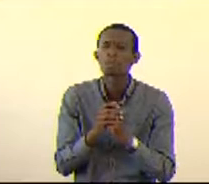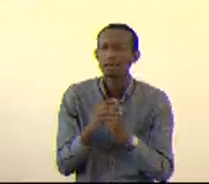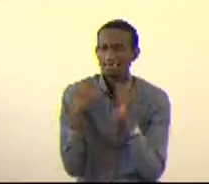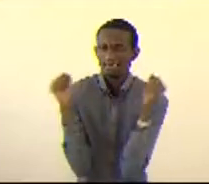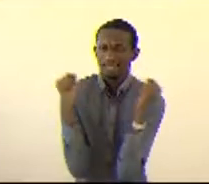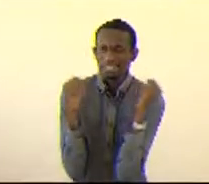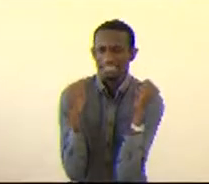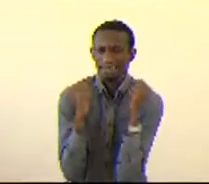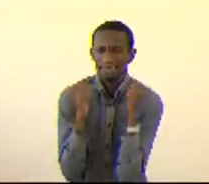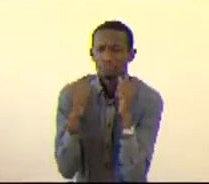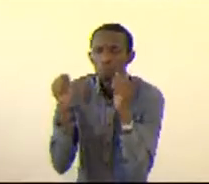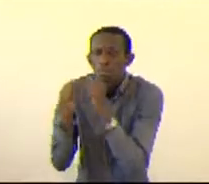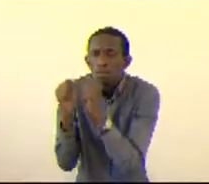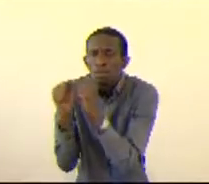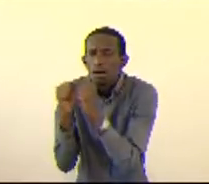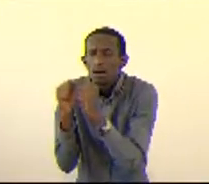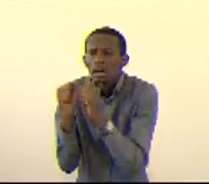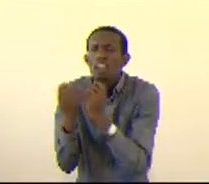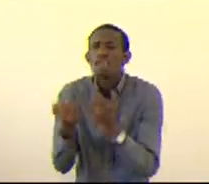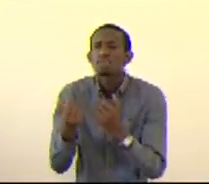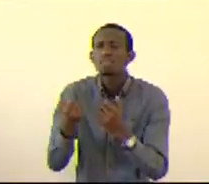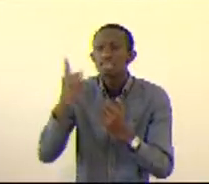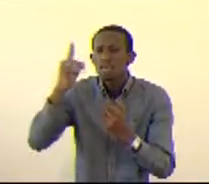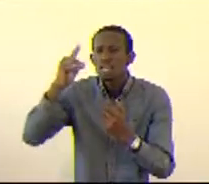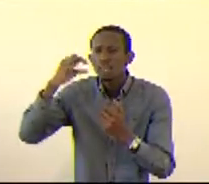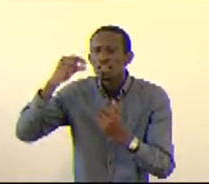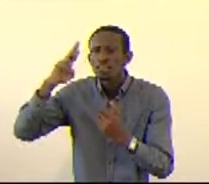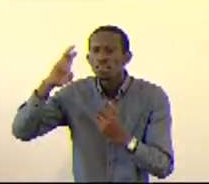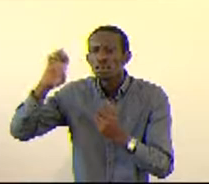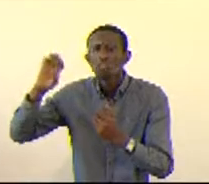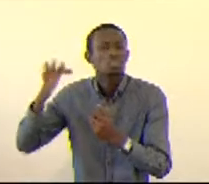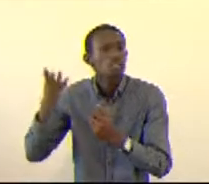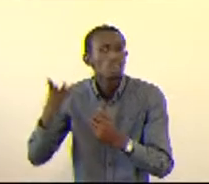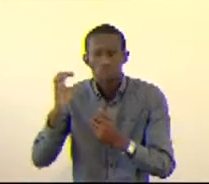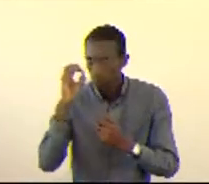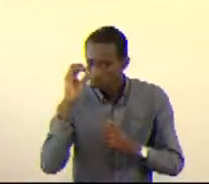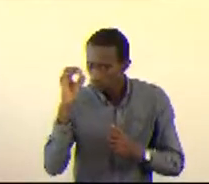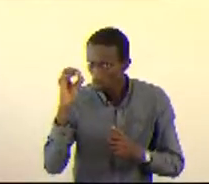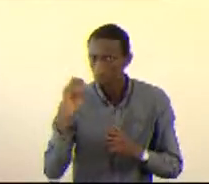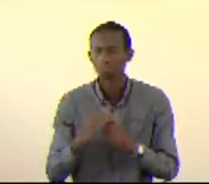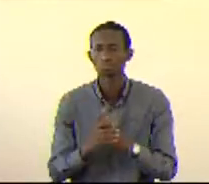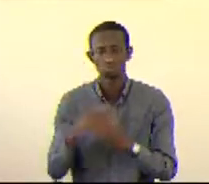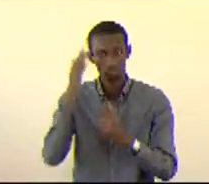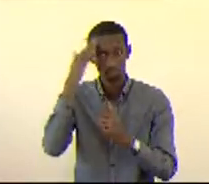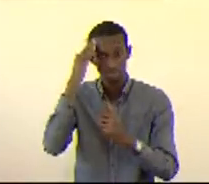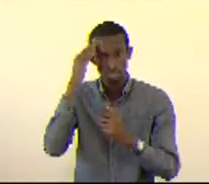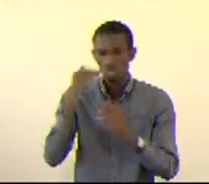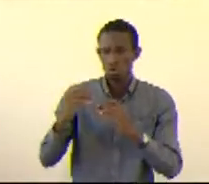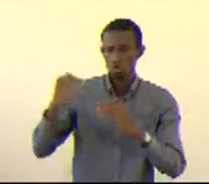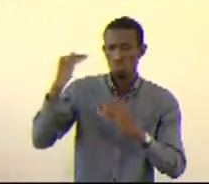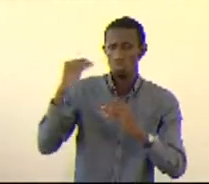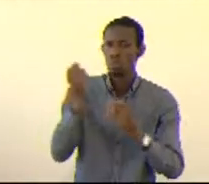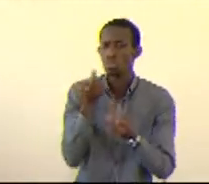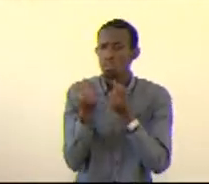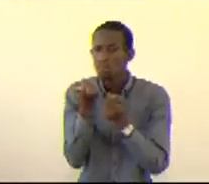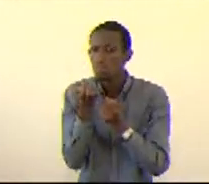here. And the boiling point of pure water at standard pressure is 100 degrees Celsius. So here we are